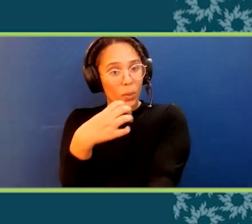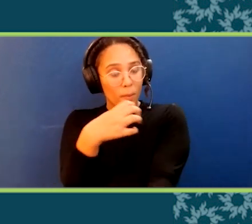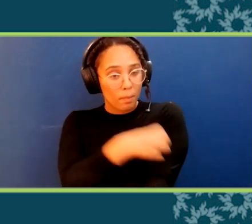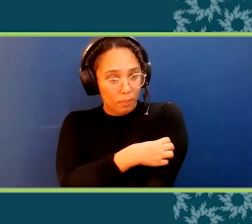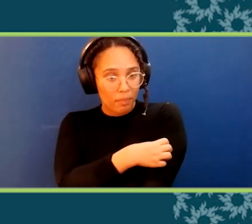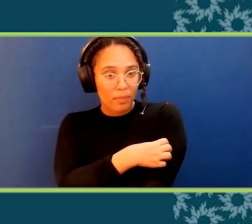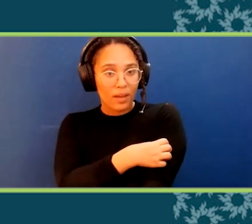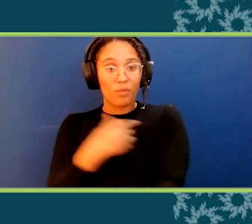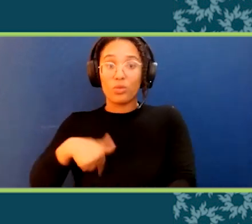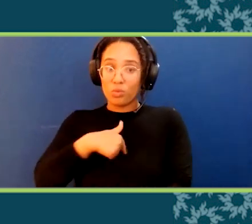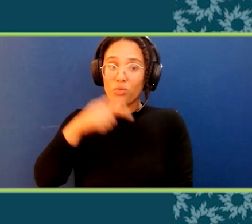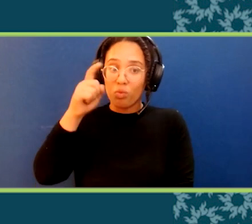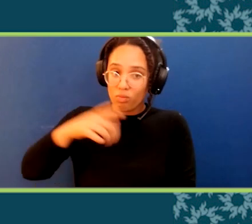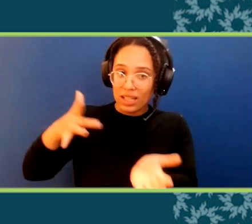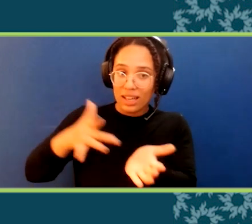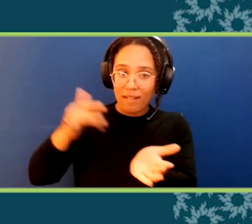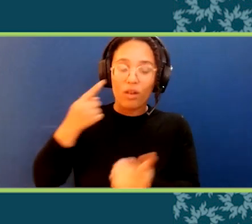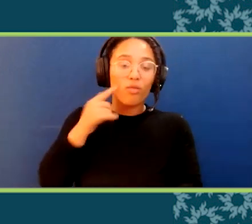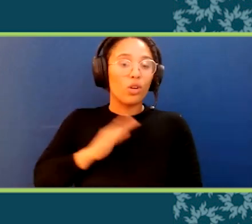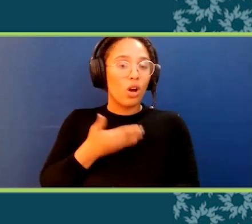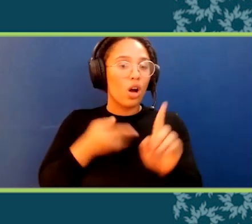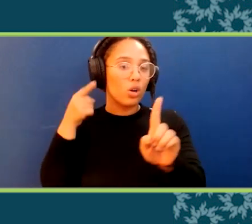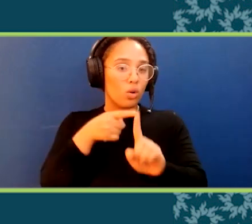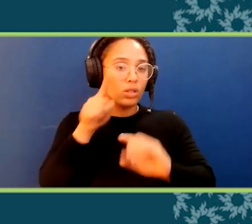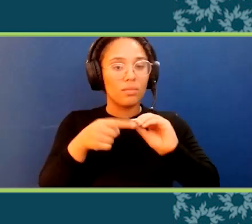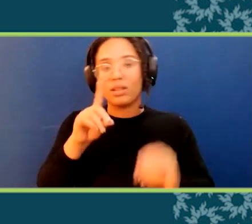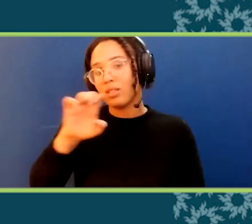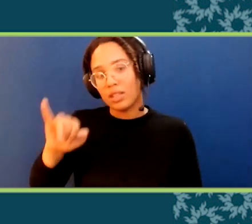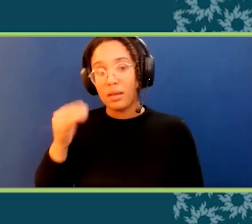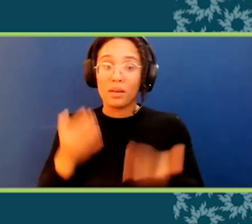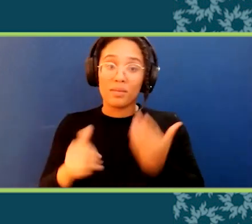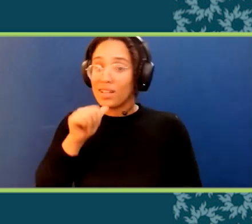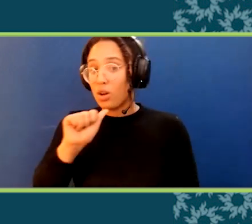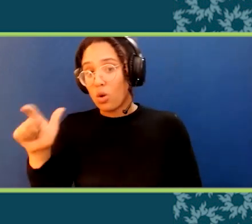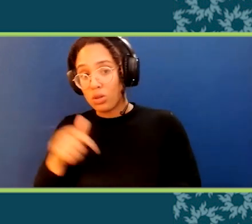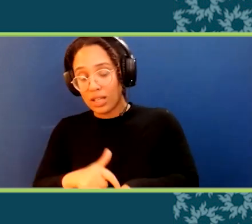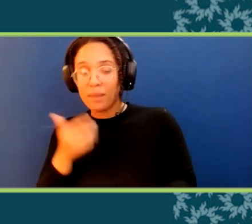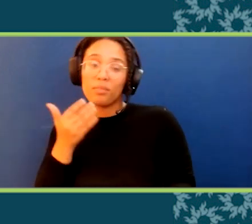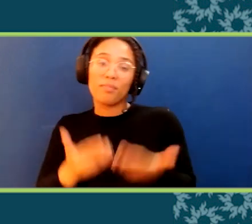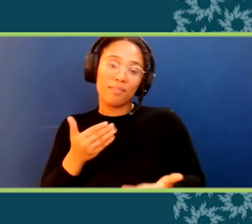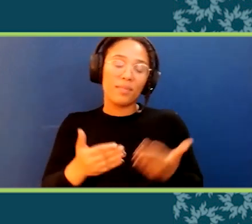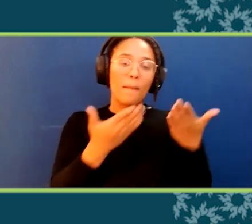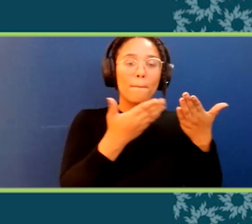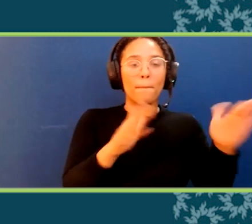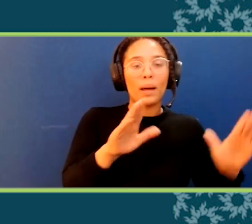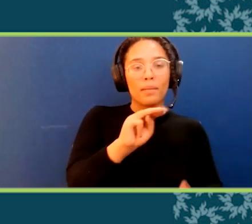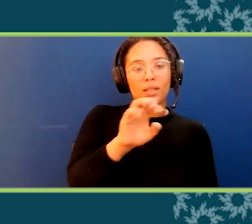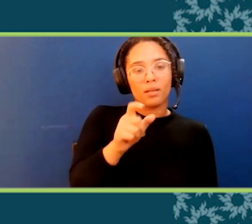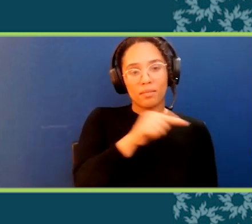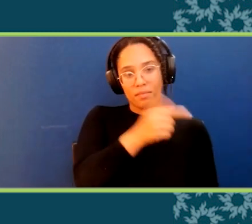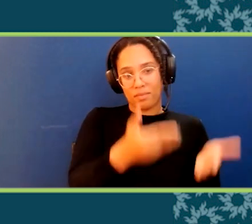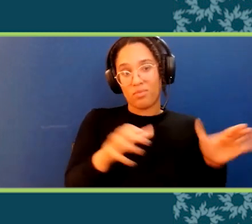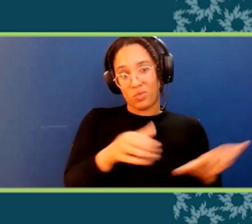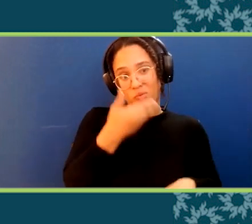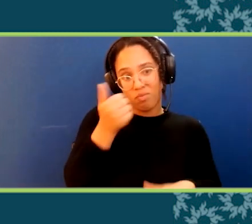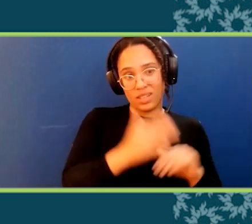accessibility. We may not be doing it all the time, or some of us, like public media, may be doing it better than others. And unfortunately, I think